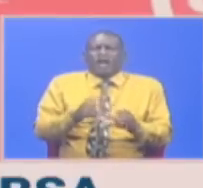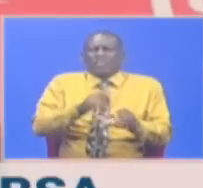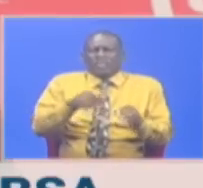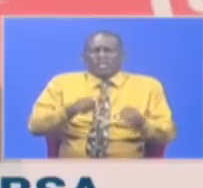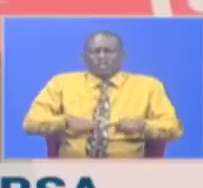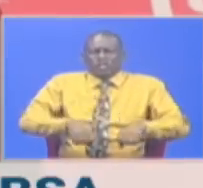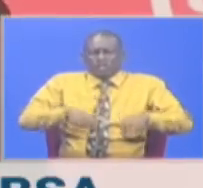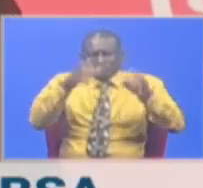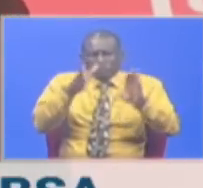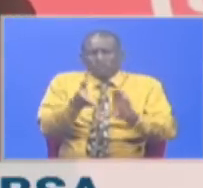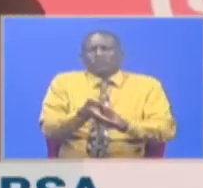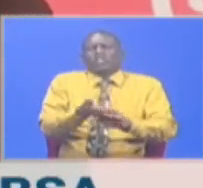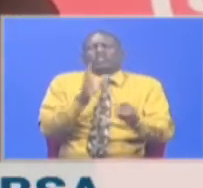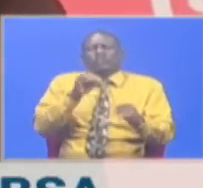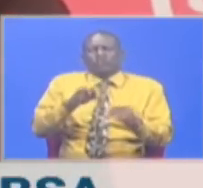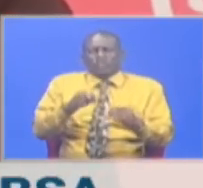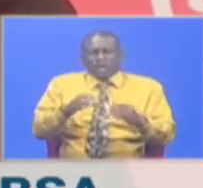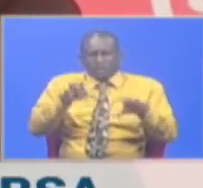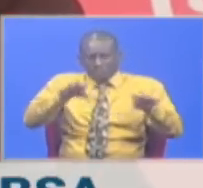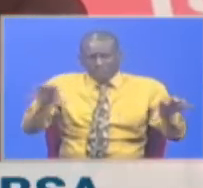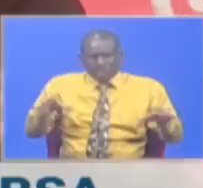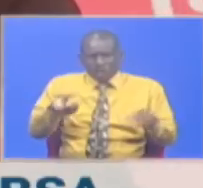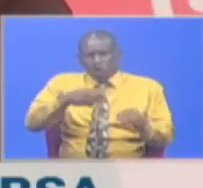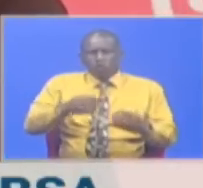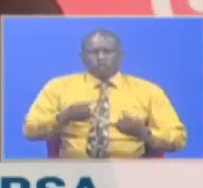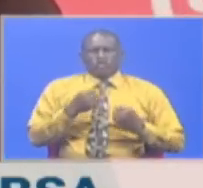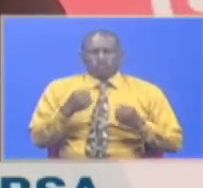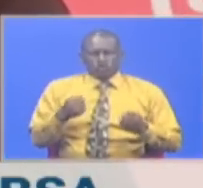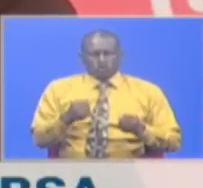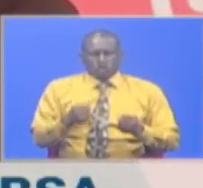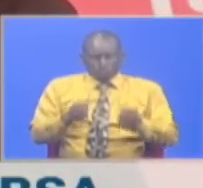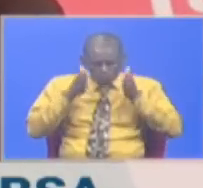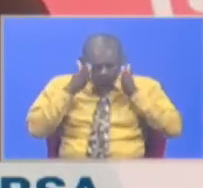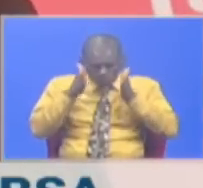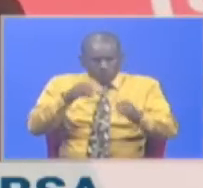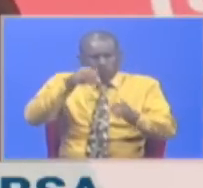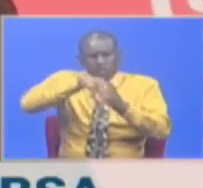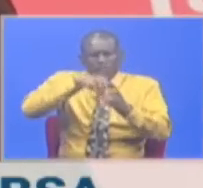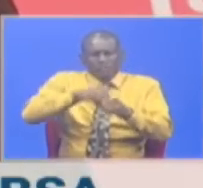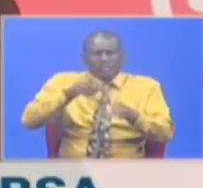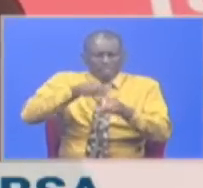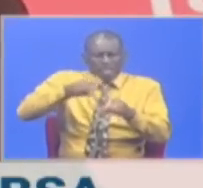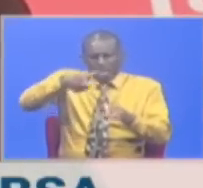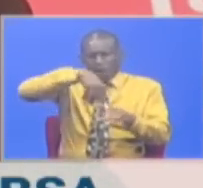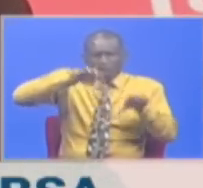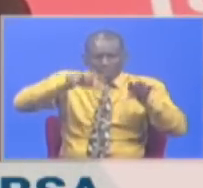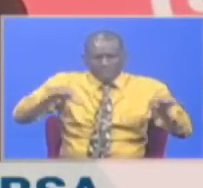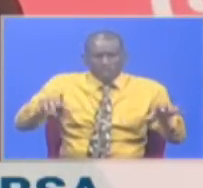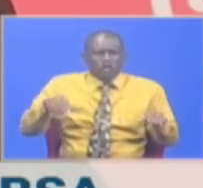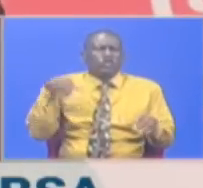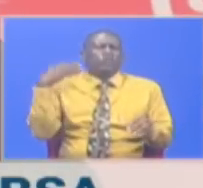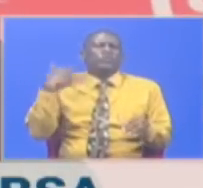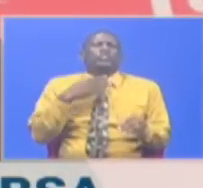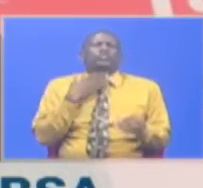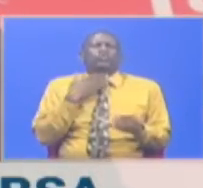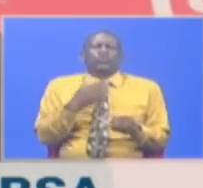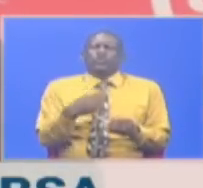we're brave, we're passionate and committed to investing in our markets. We don't want simply to